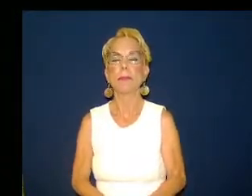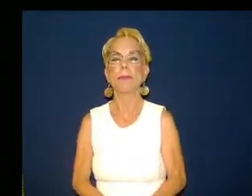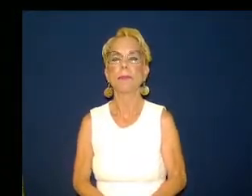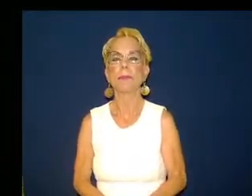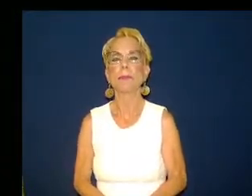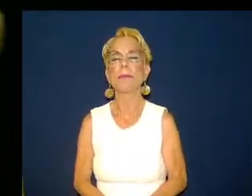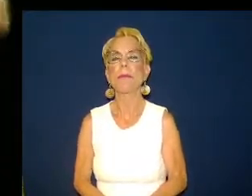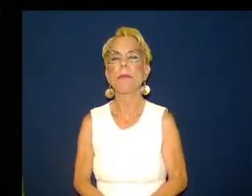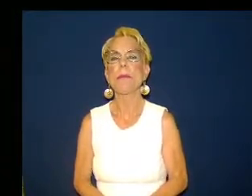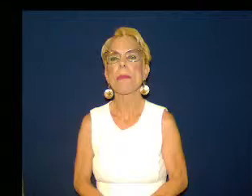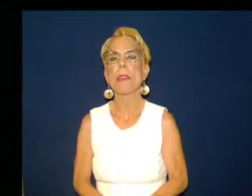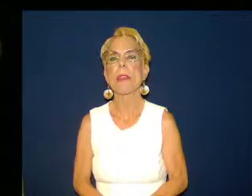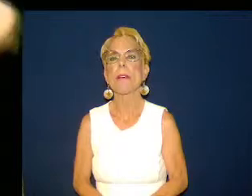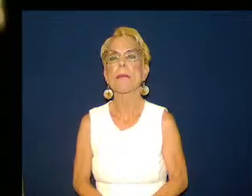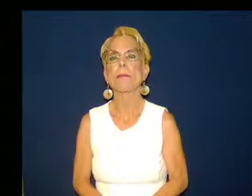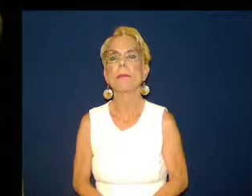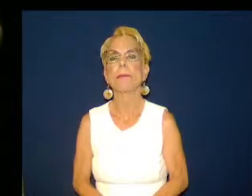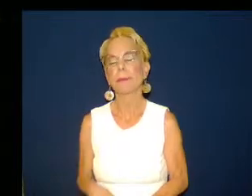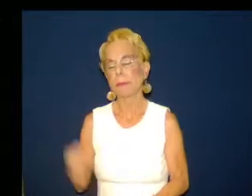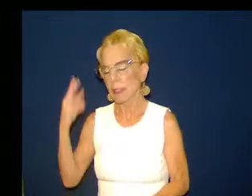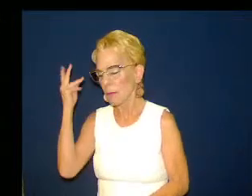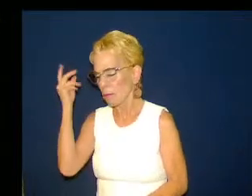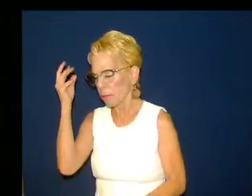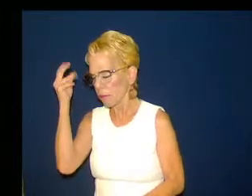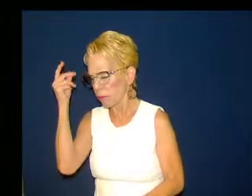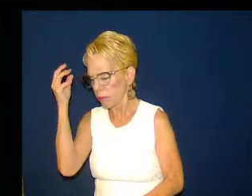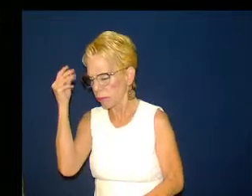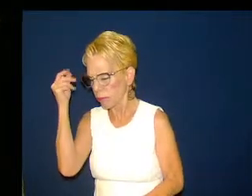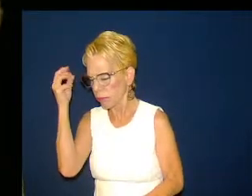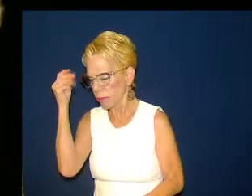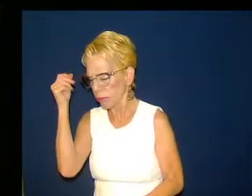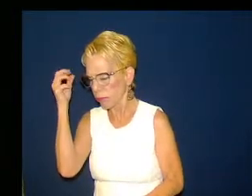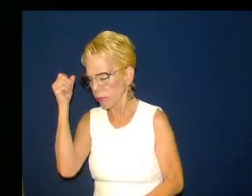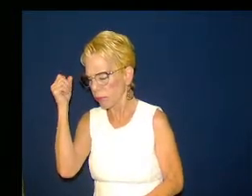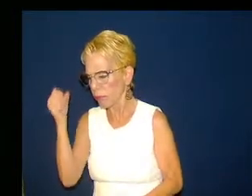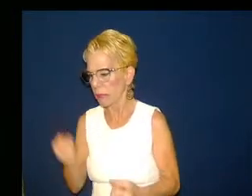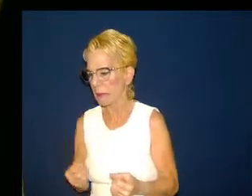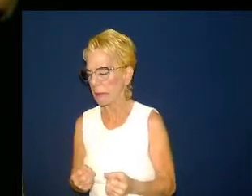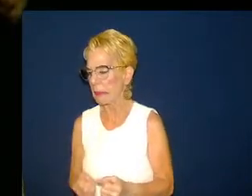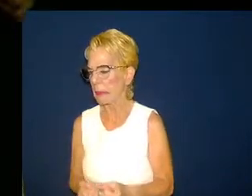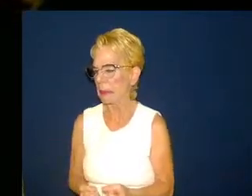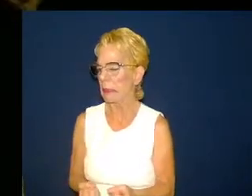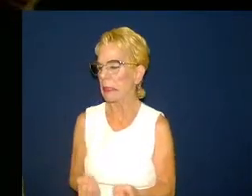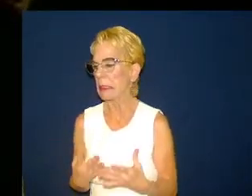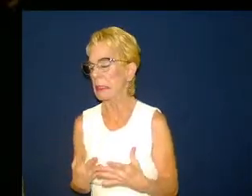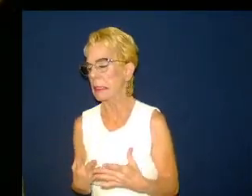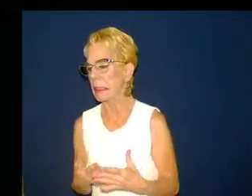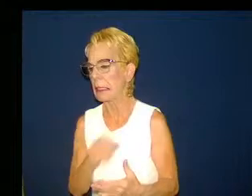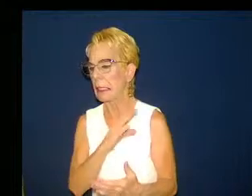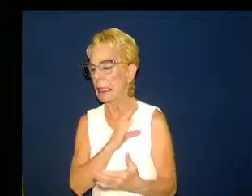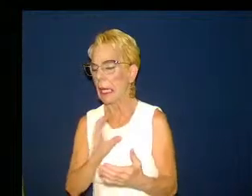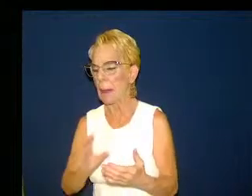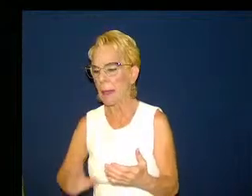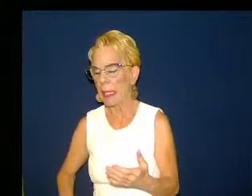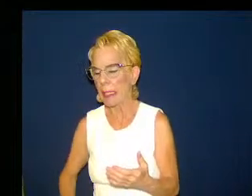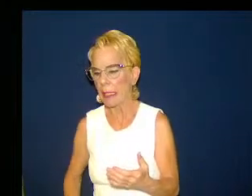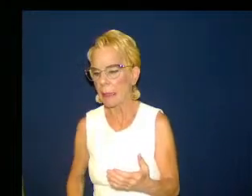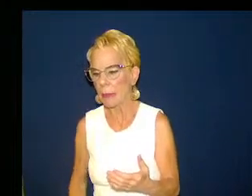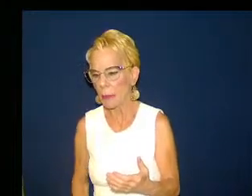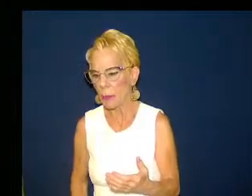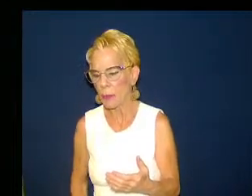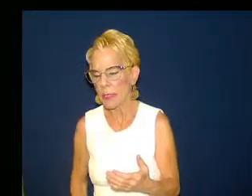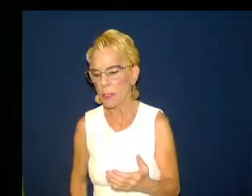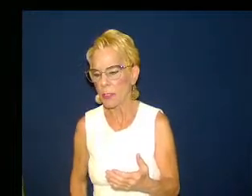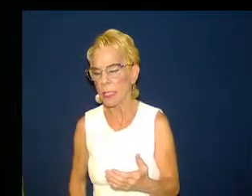Christians, being that Jesus holds all that authority, it means that Jesus will give us a blessed life while we live in